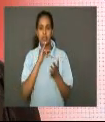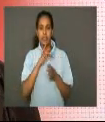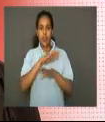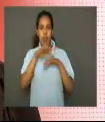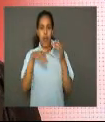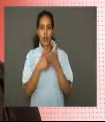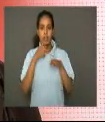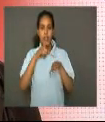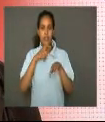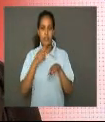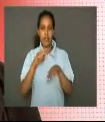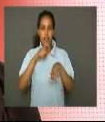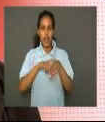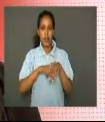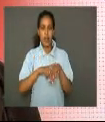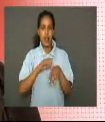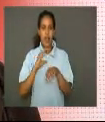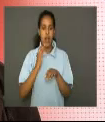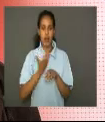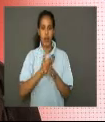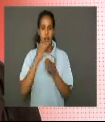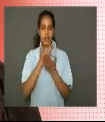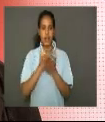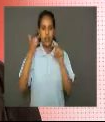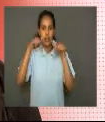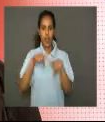the time we have for our lesson today.